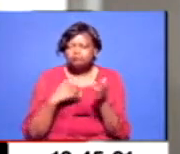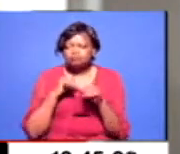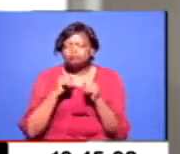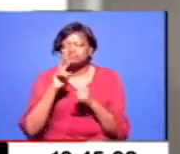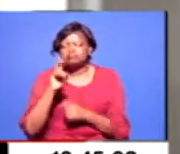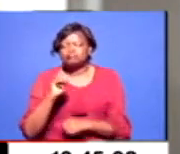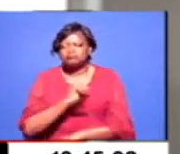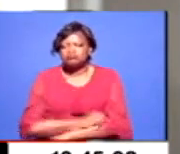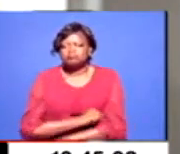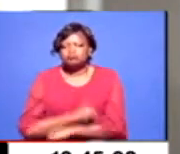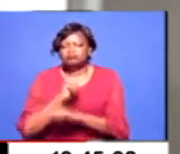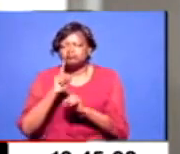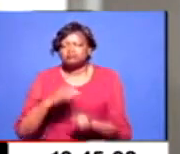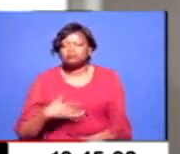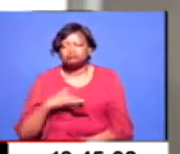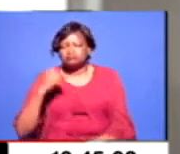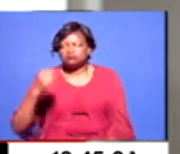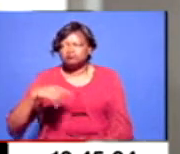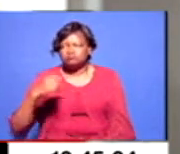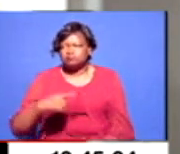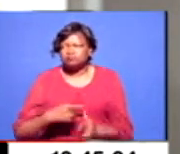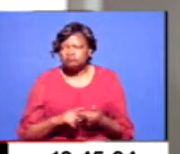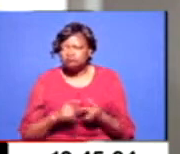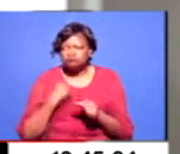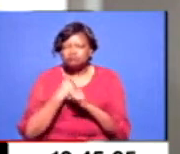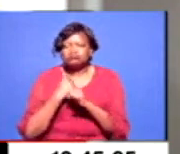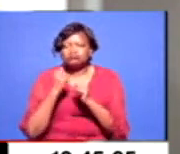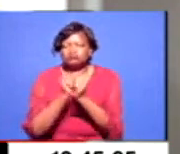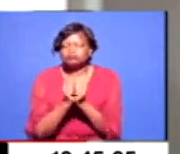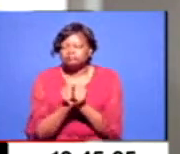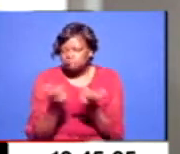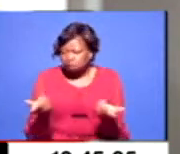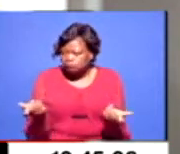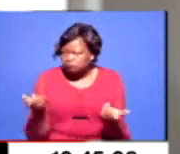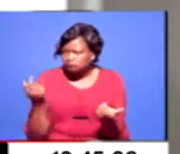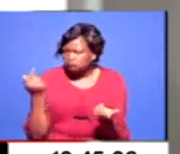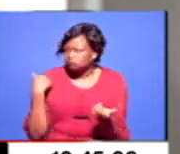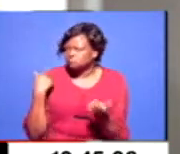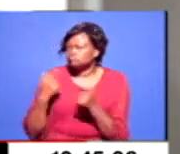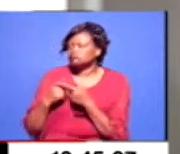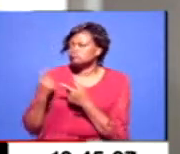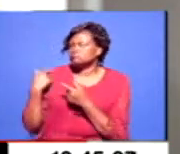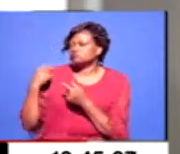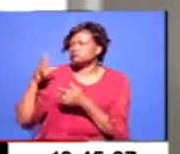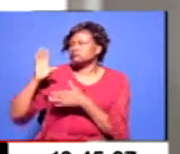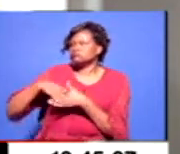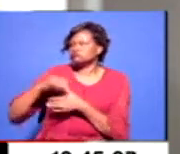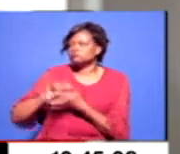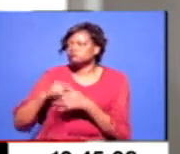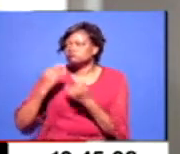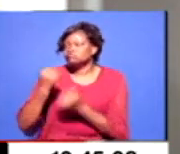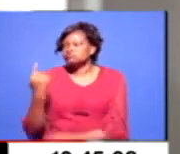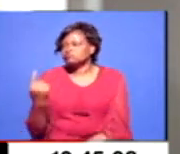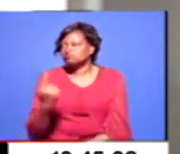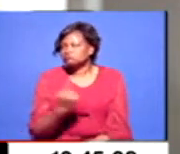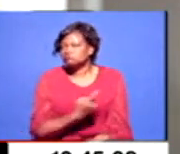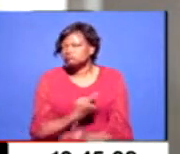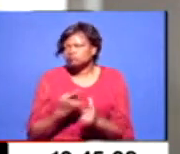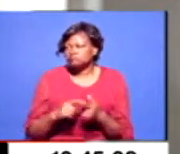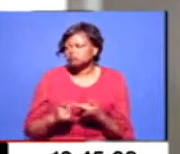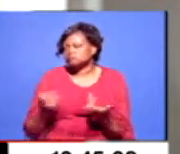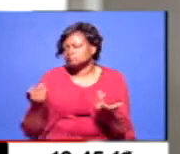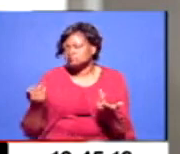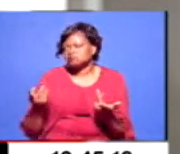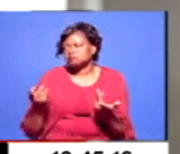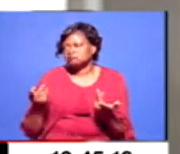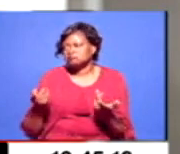to visit in a month. Mm-hmm. You are working with a number, and you have the number of pads you want to give each girl. Mm-hmm. Sometimes you just sit and you